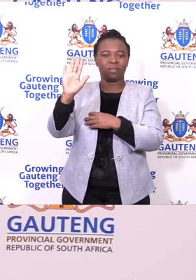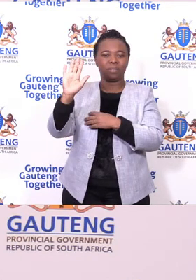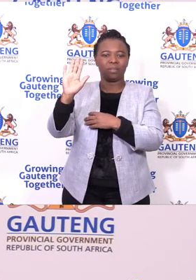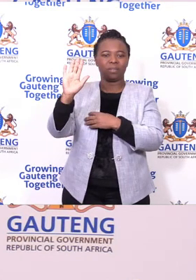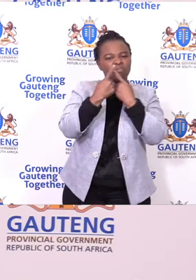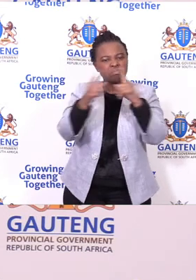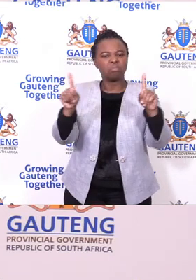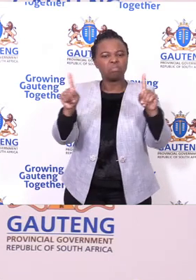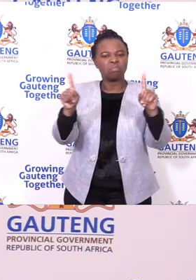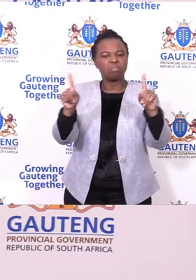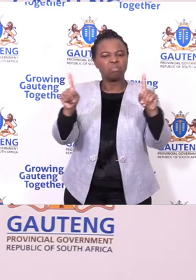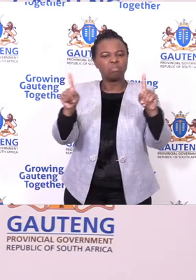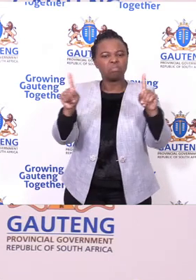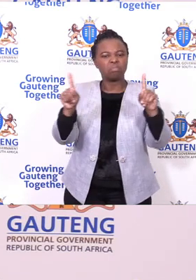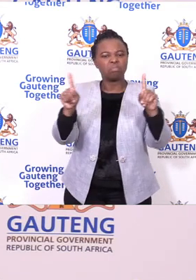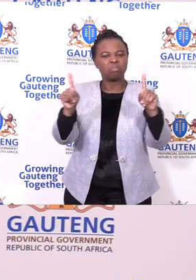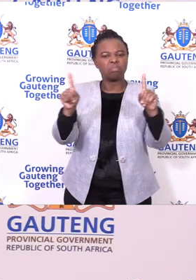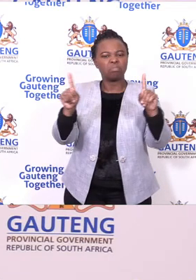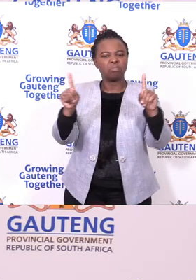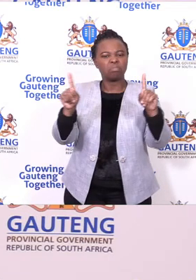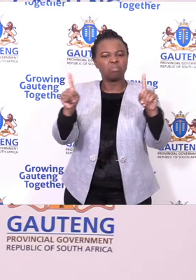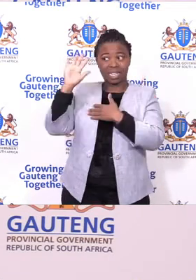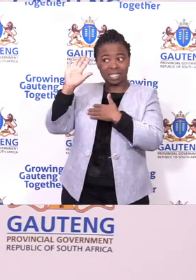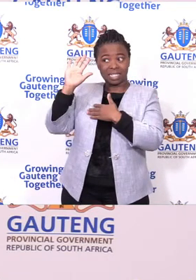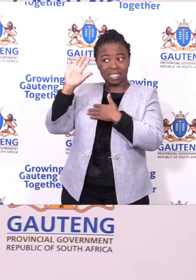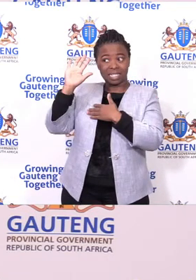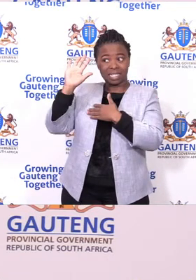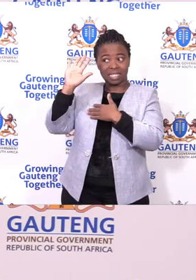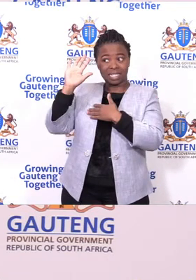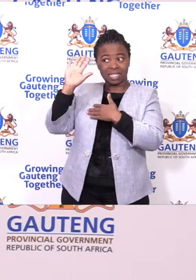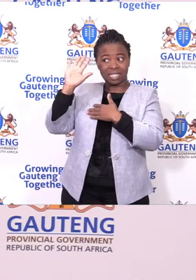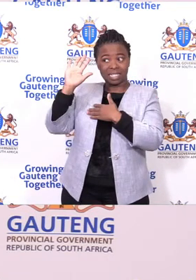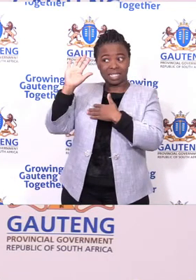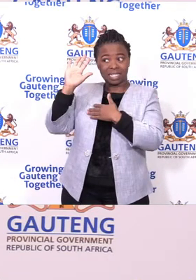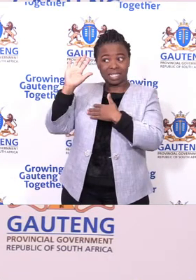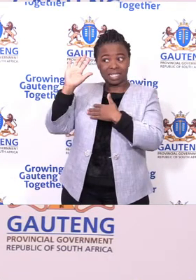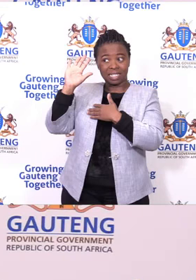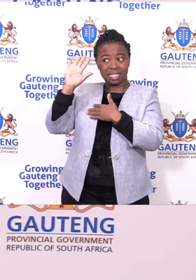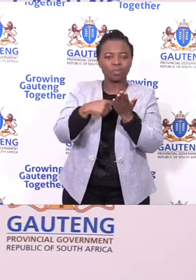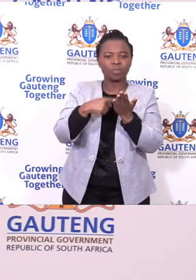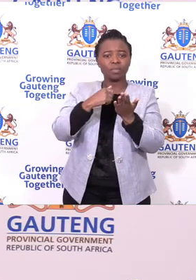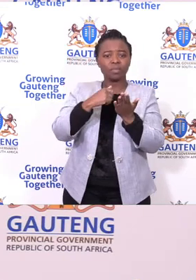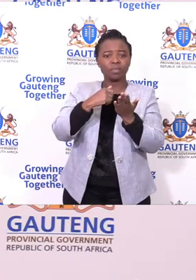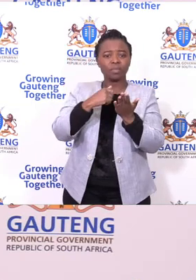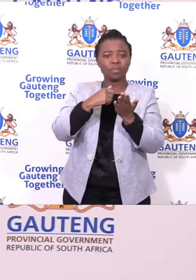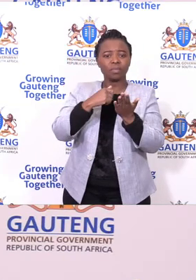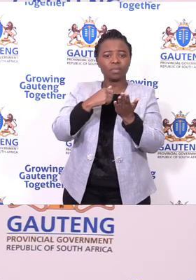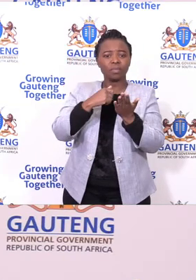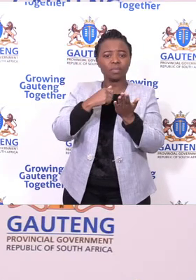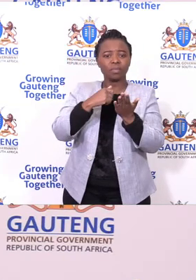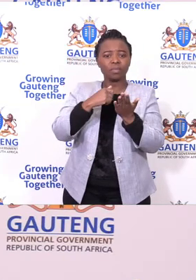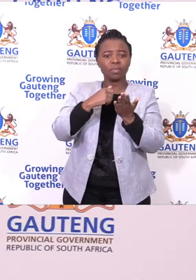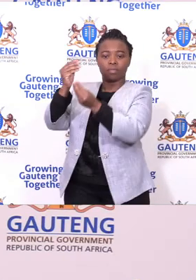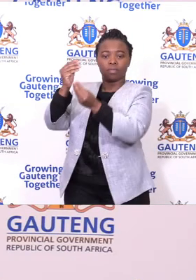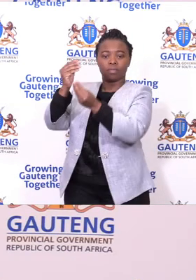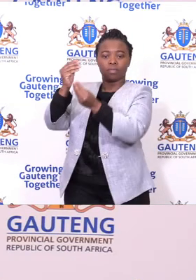schools. The minister has been convening meetings with MECs. We've given our side of our story to the minister. And I think at the